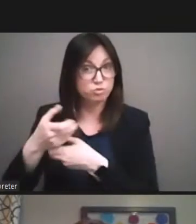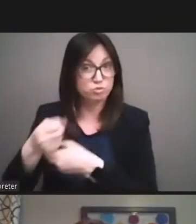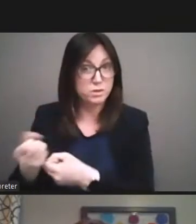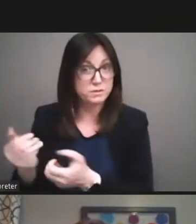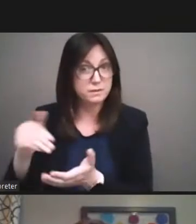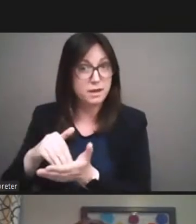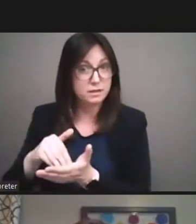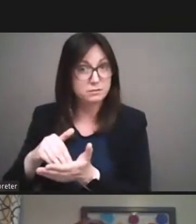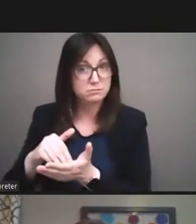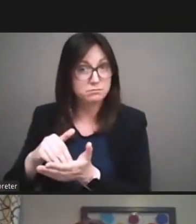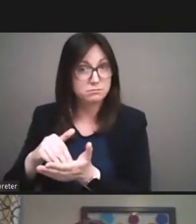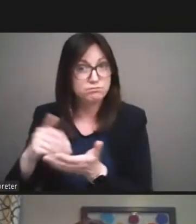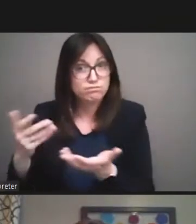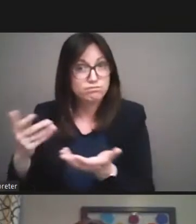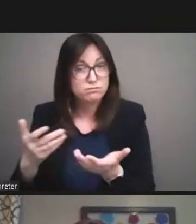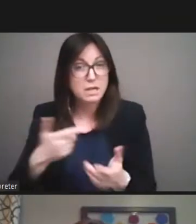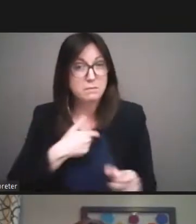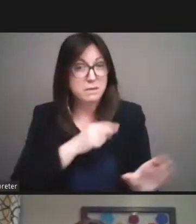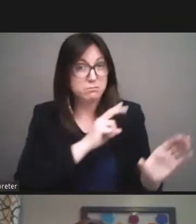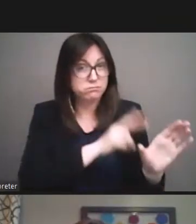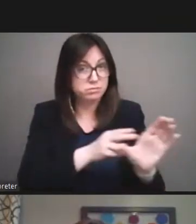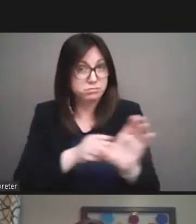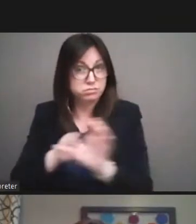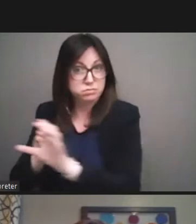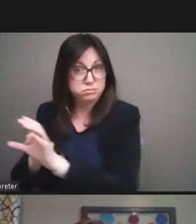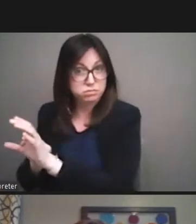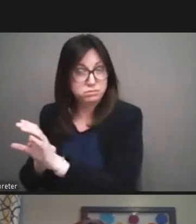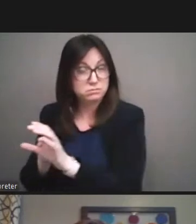if our trust is